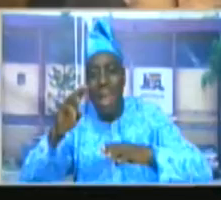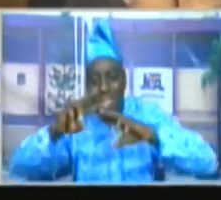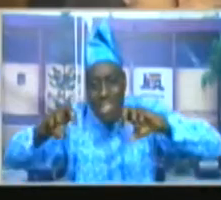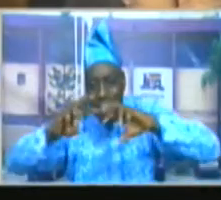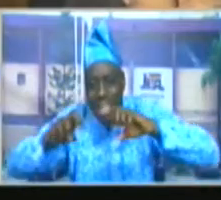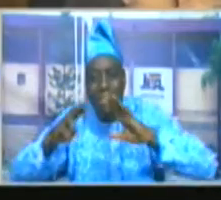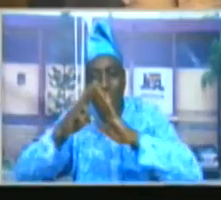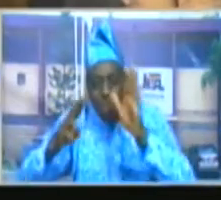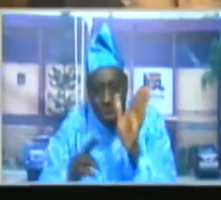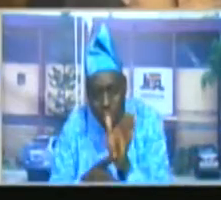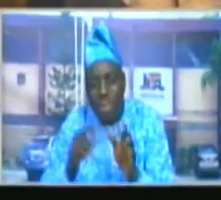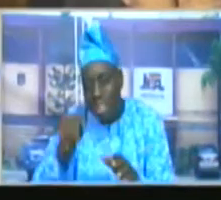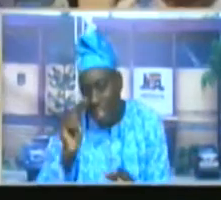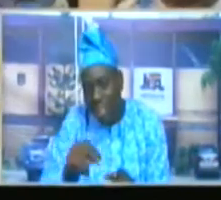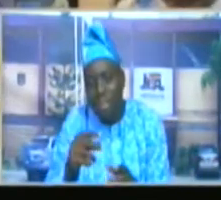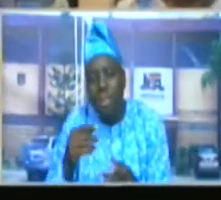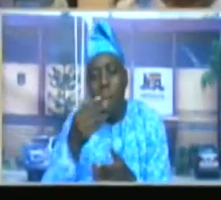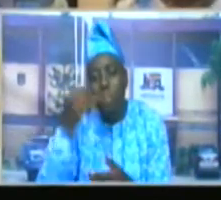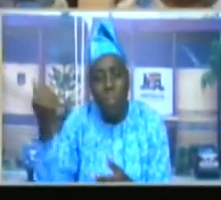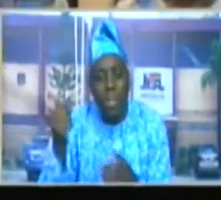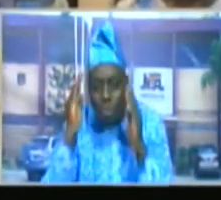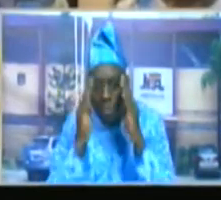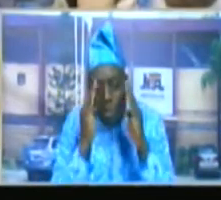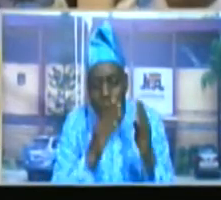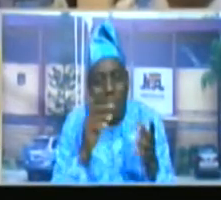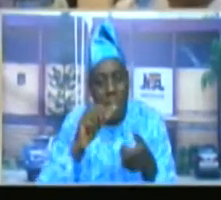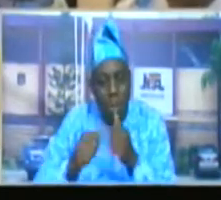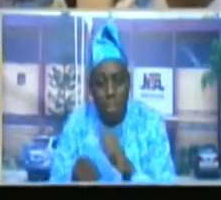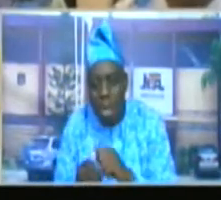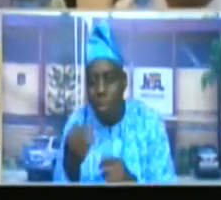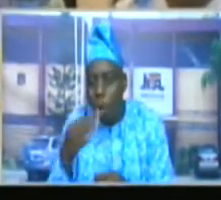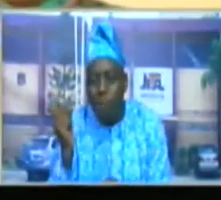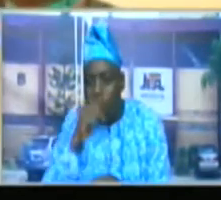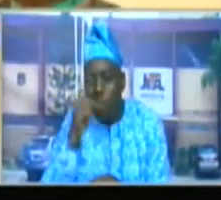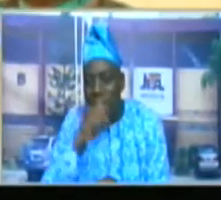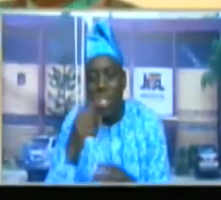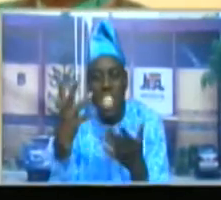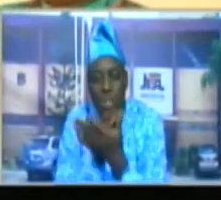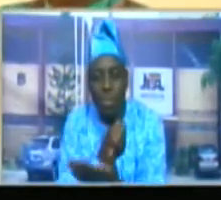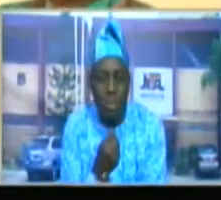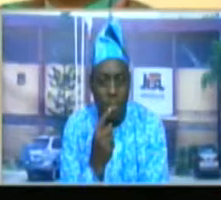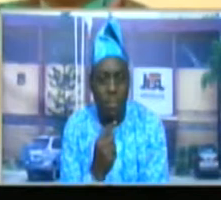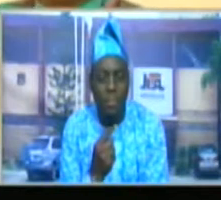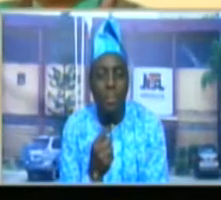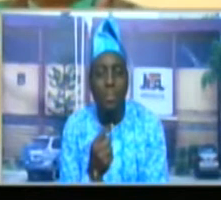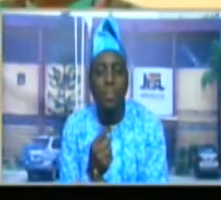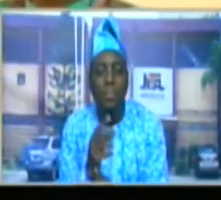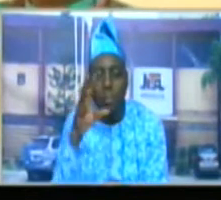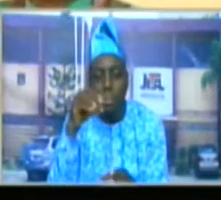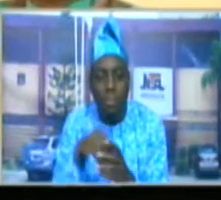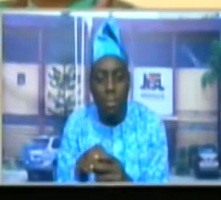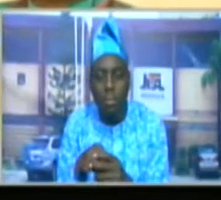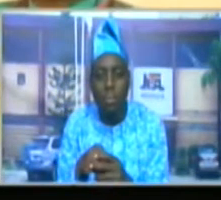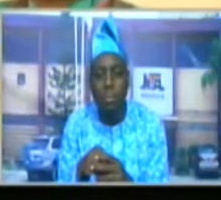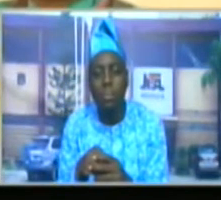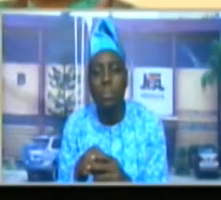co-regulation system are the best way to address the misuse of the social media. A co-regulatory model will